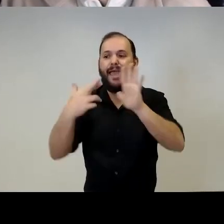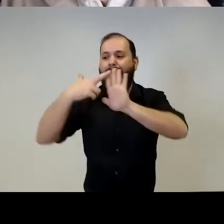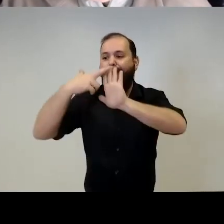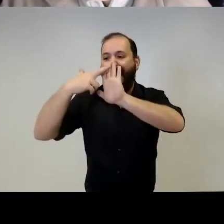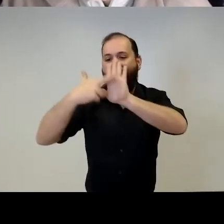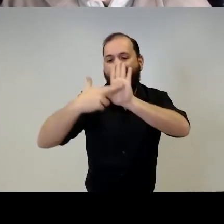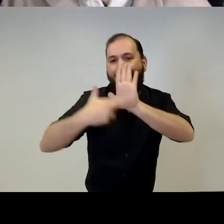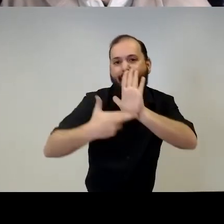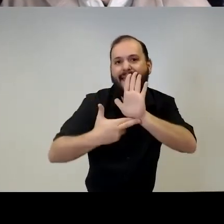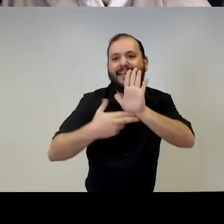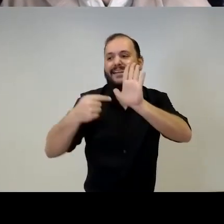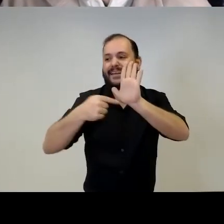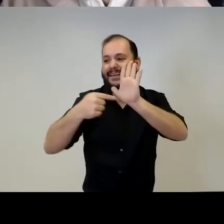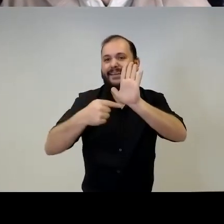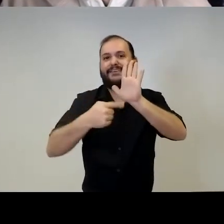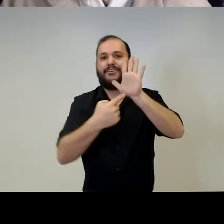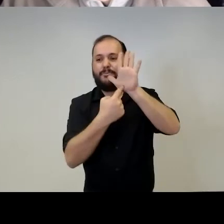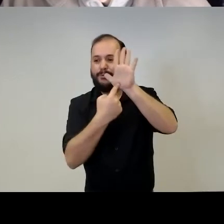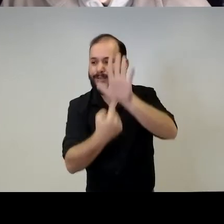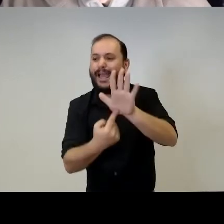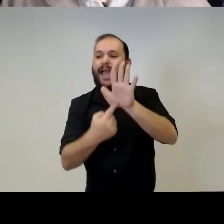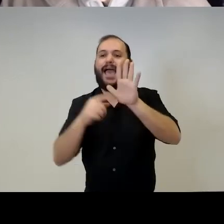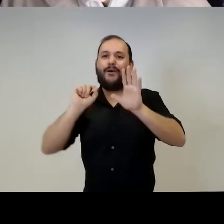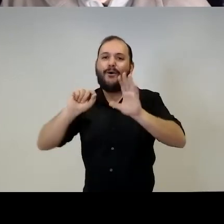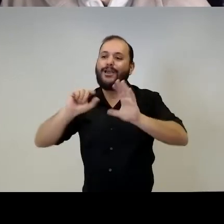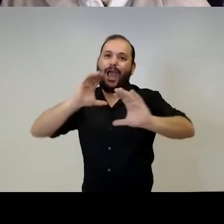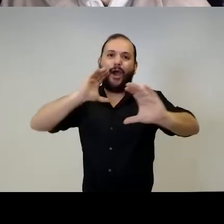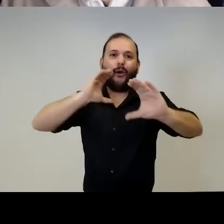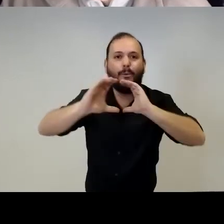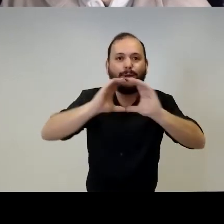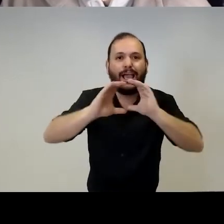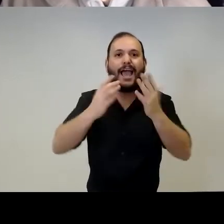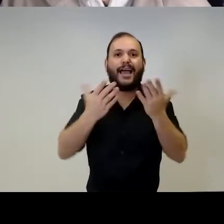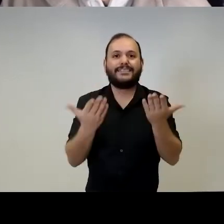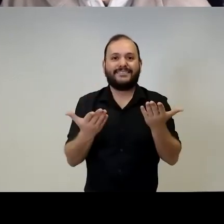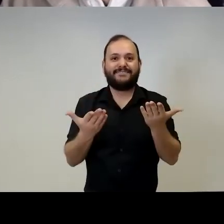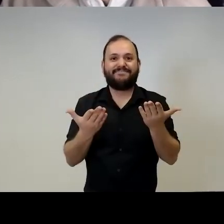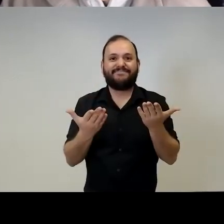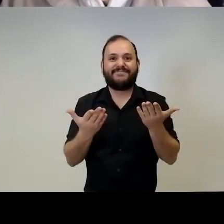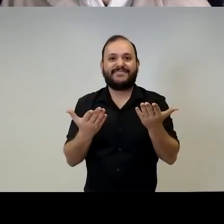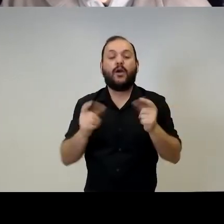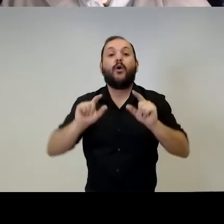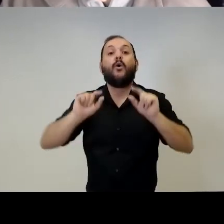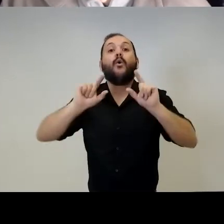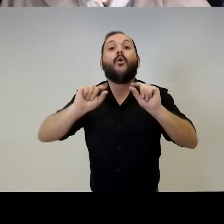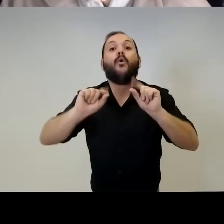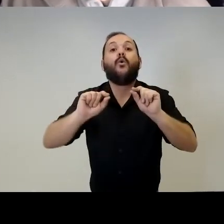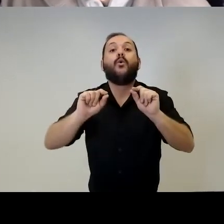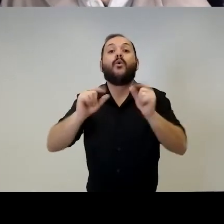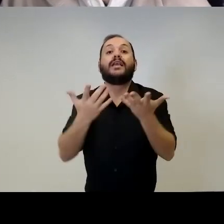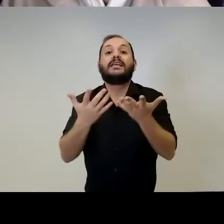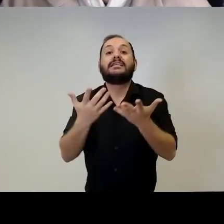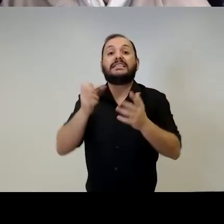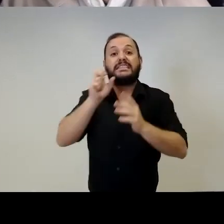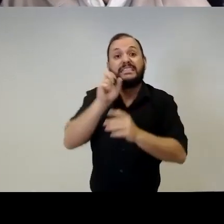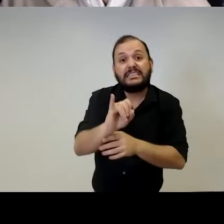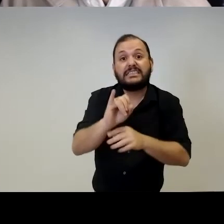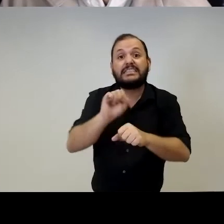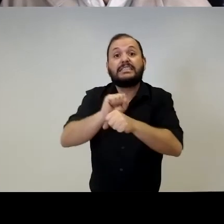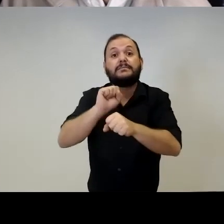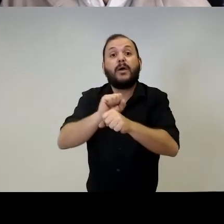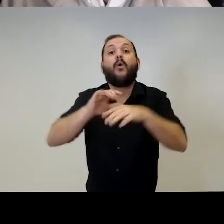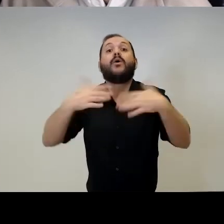interpreting. The question is, if you combine the two, what is better? Where do you lose more? If the